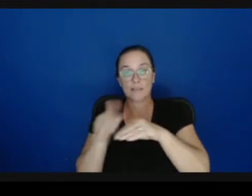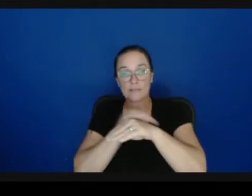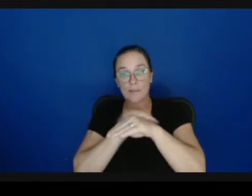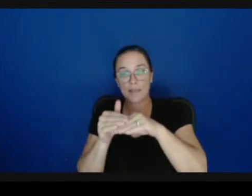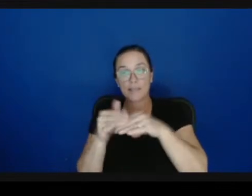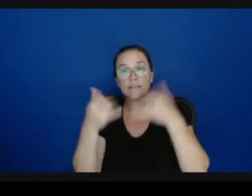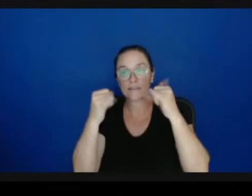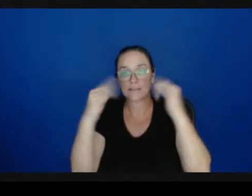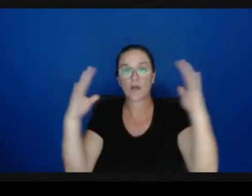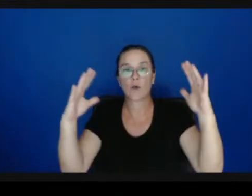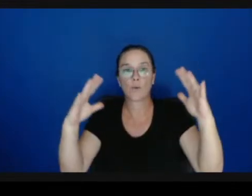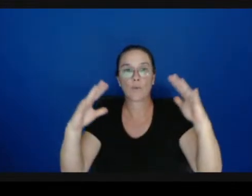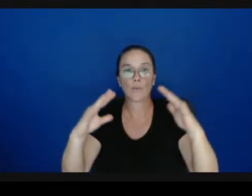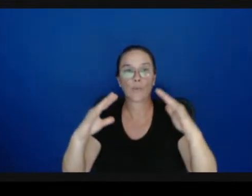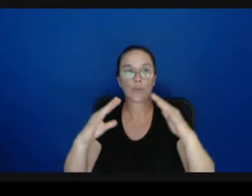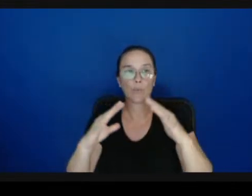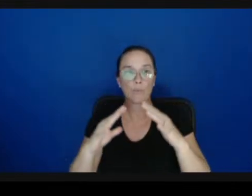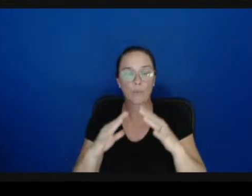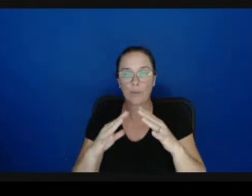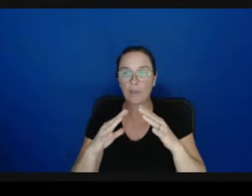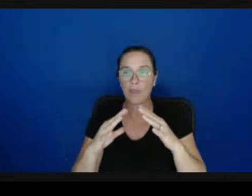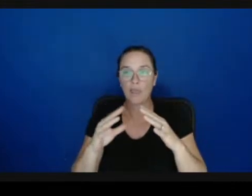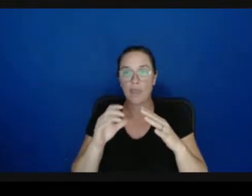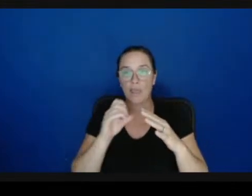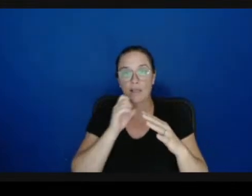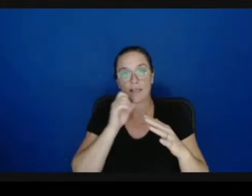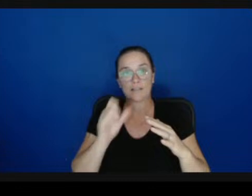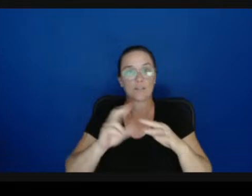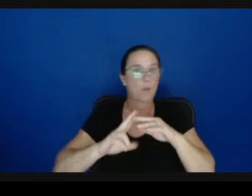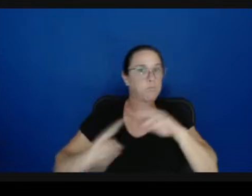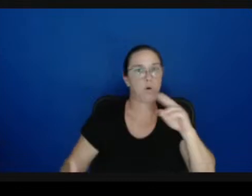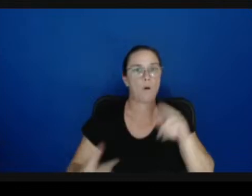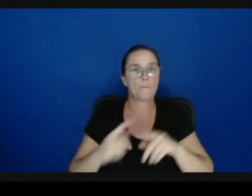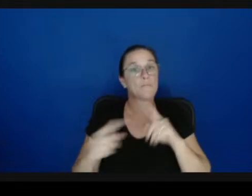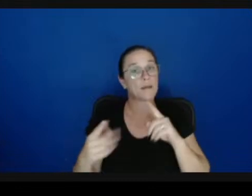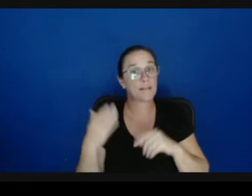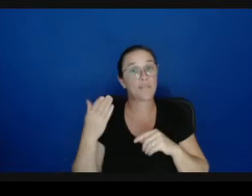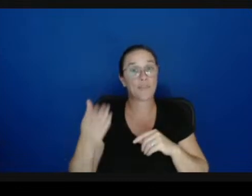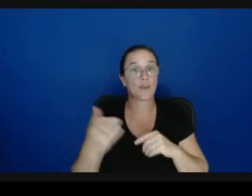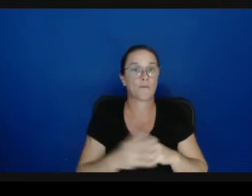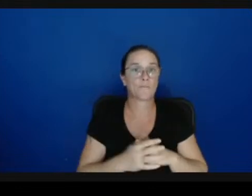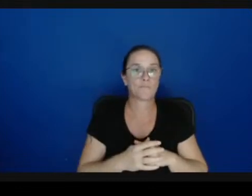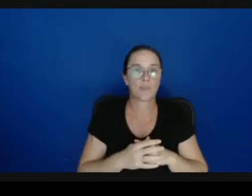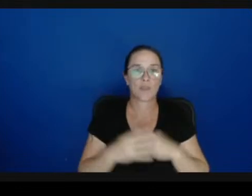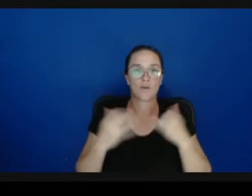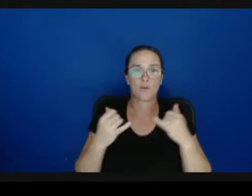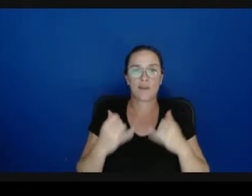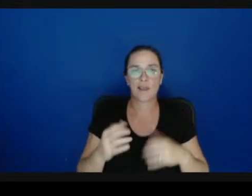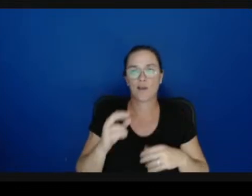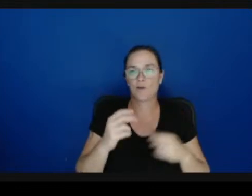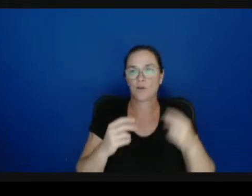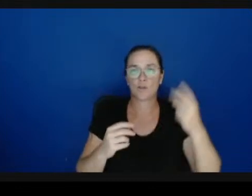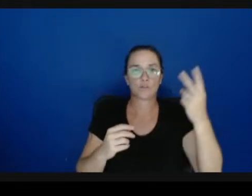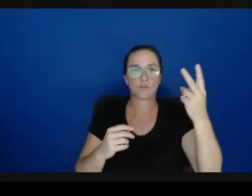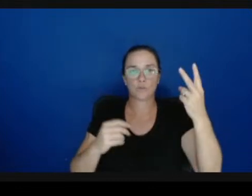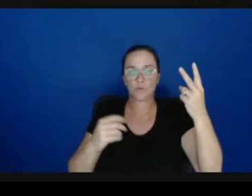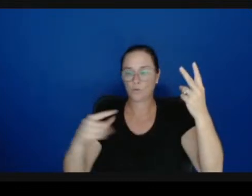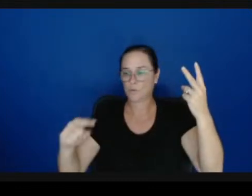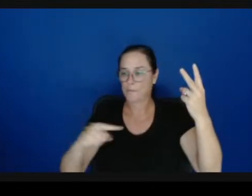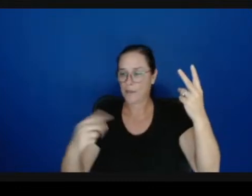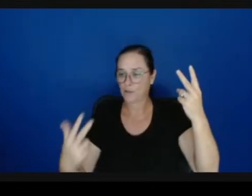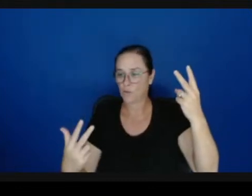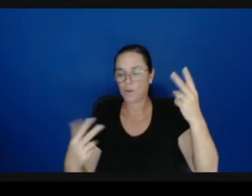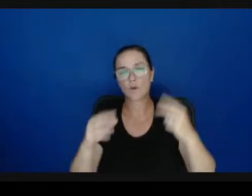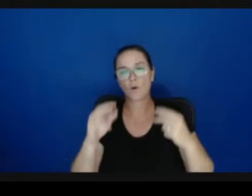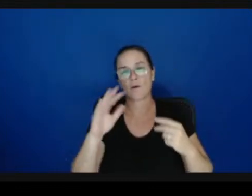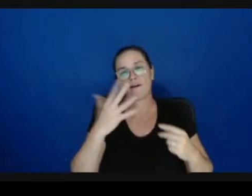deflating. The rate isn't massive, but it is there. Right? You can look over the last 2 days. We're at 2. We're down here at -3, so 5 microradians